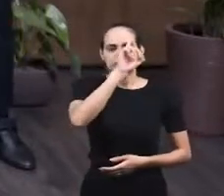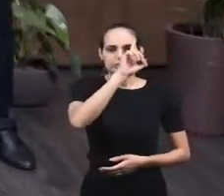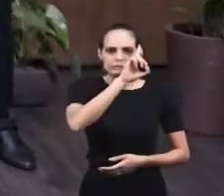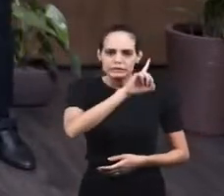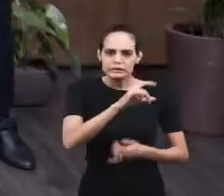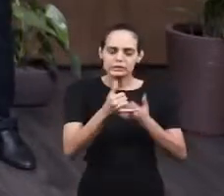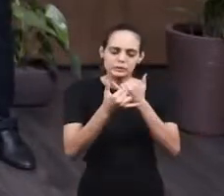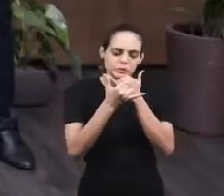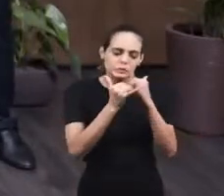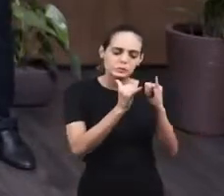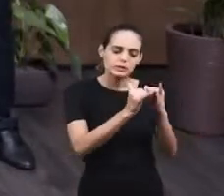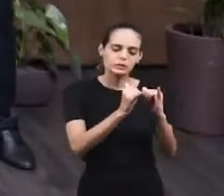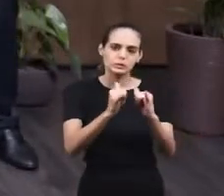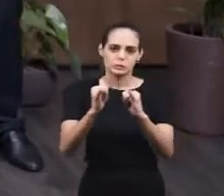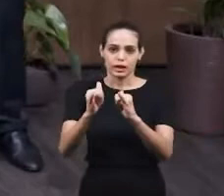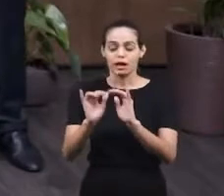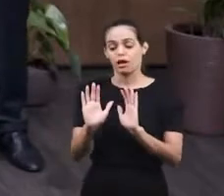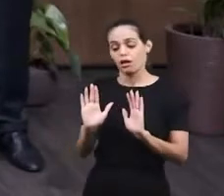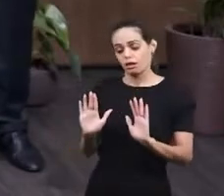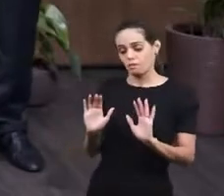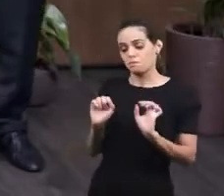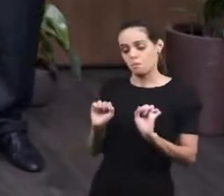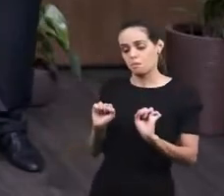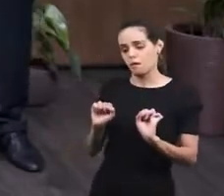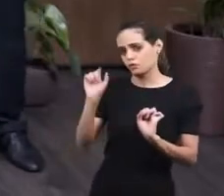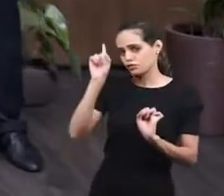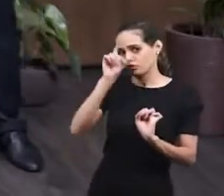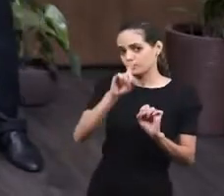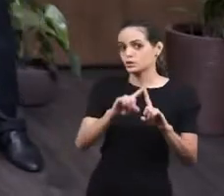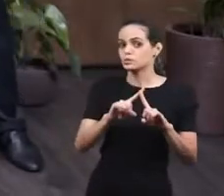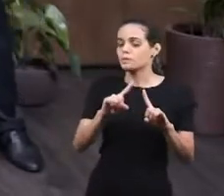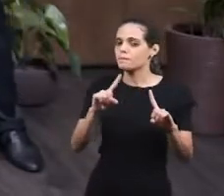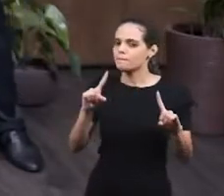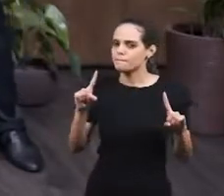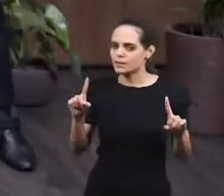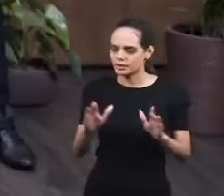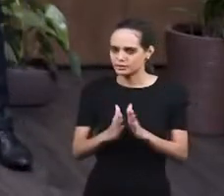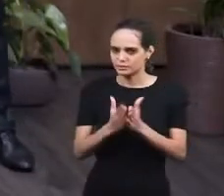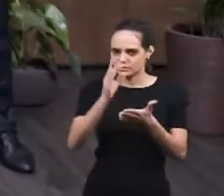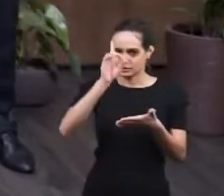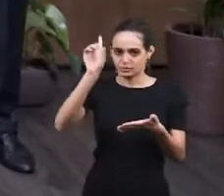difficult. It can be difficult, but biblically,